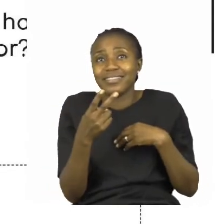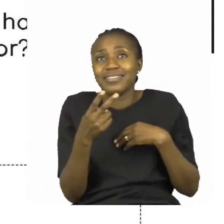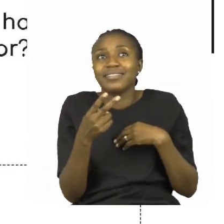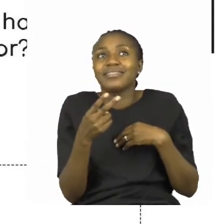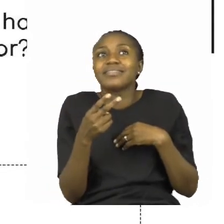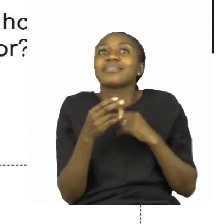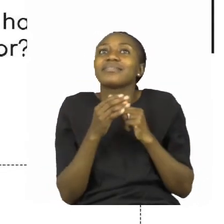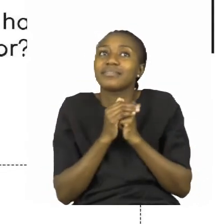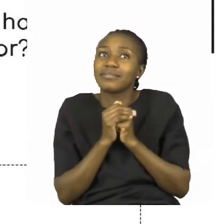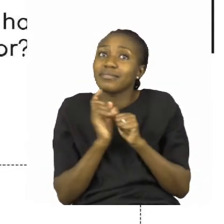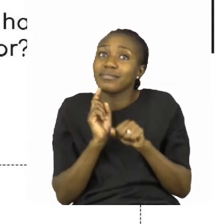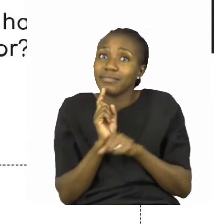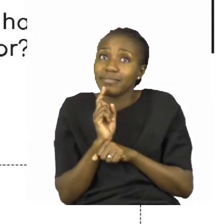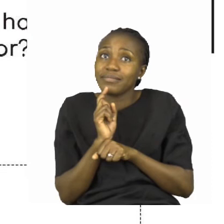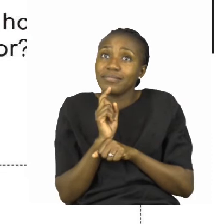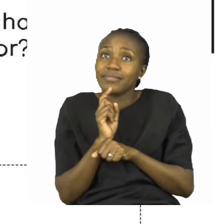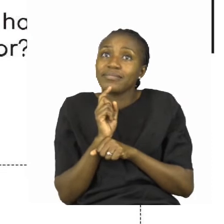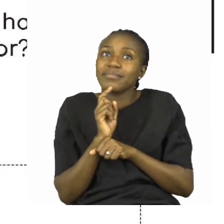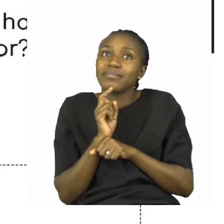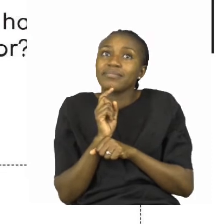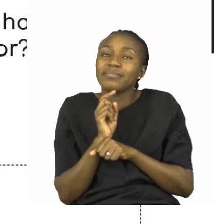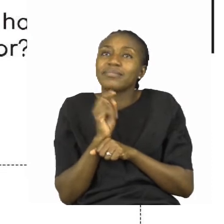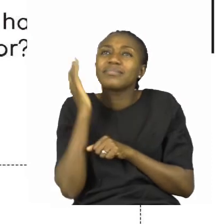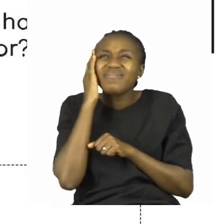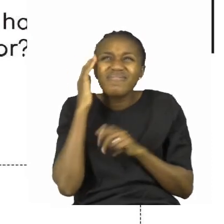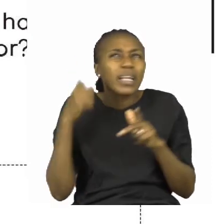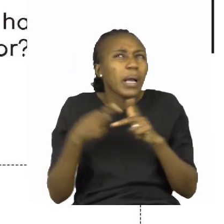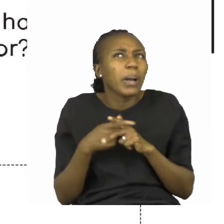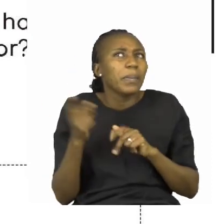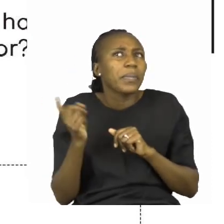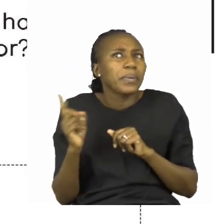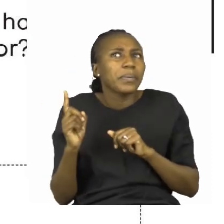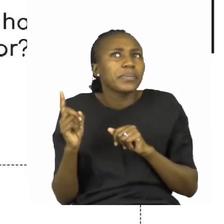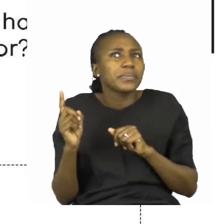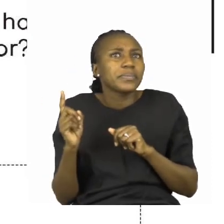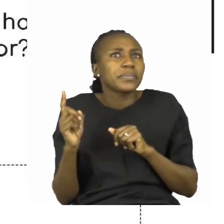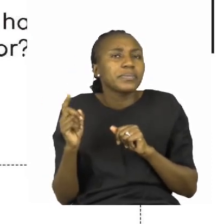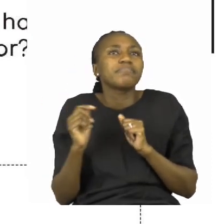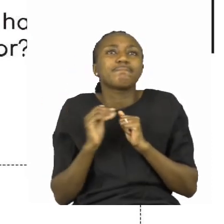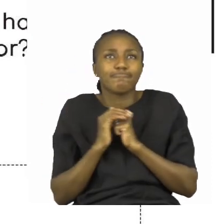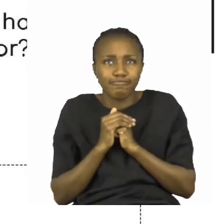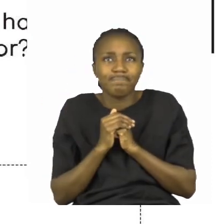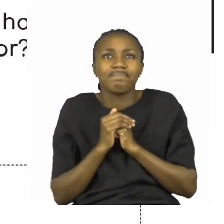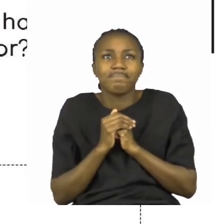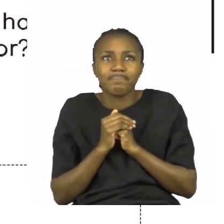we need to first understand what's happening and then we take out the important